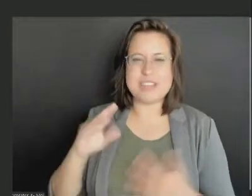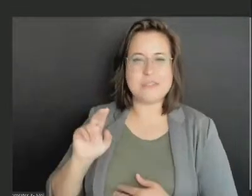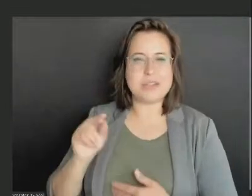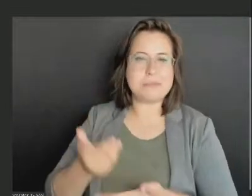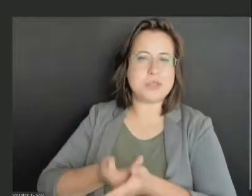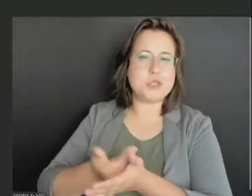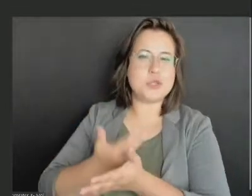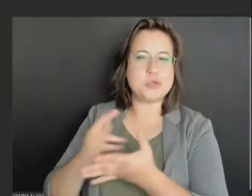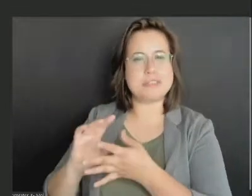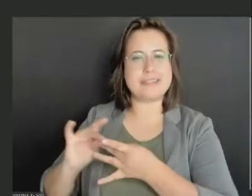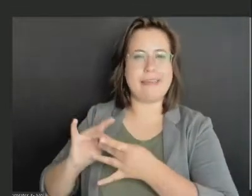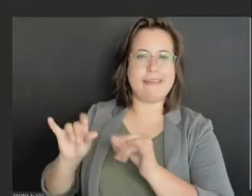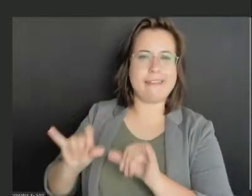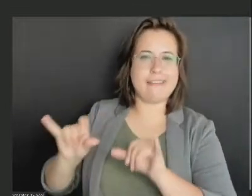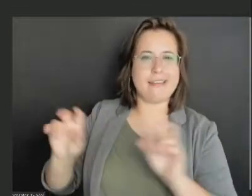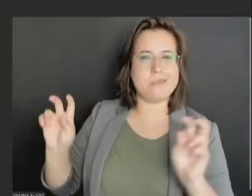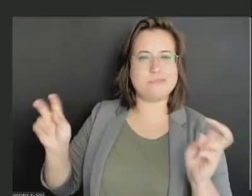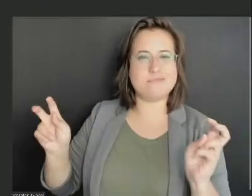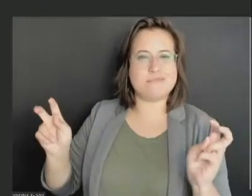which Mr.